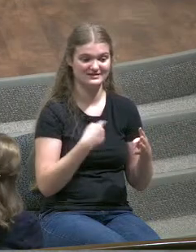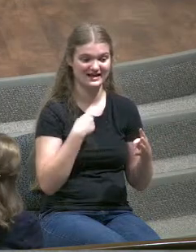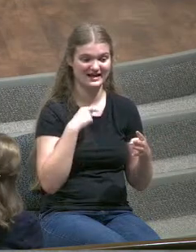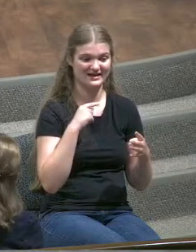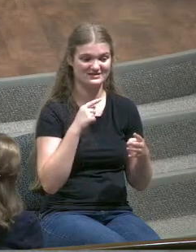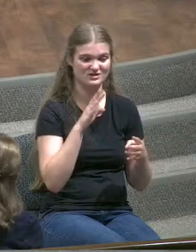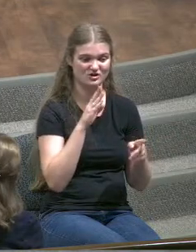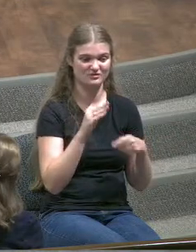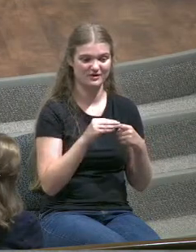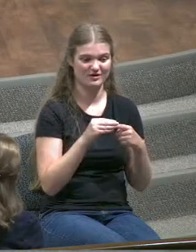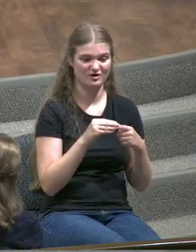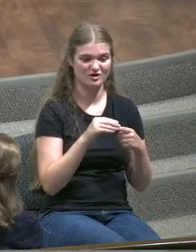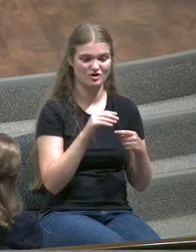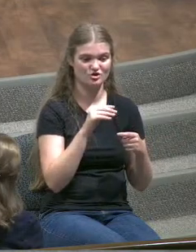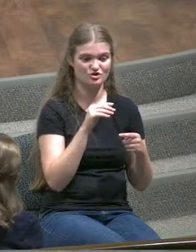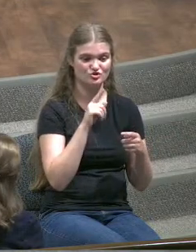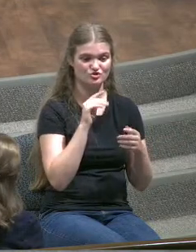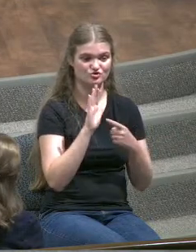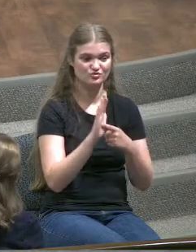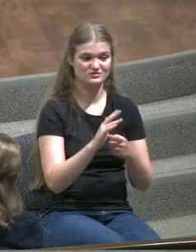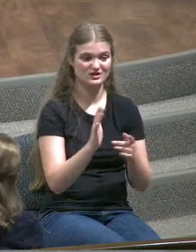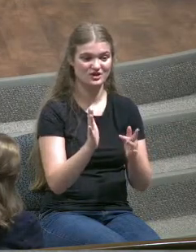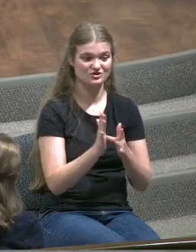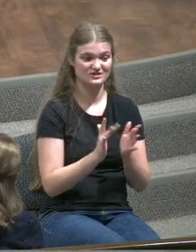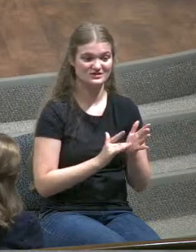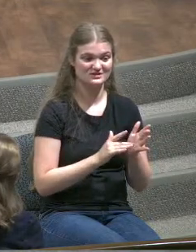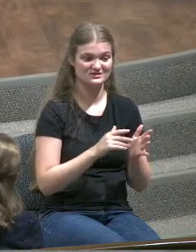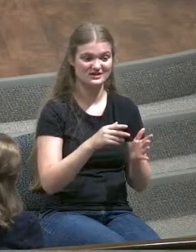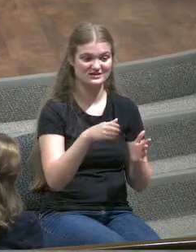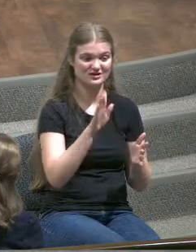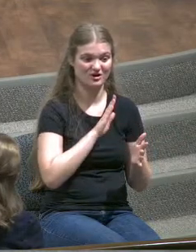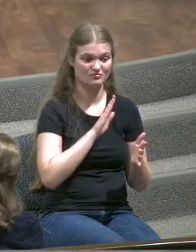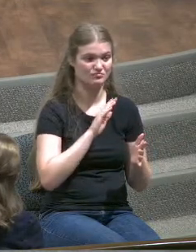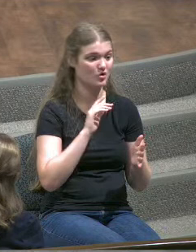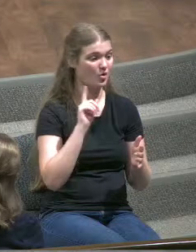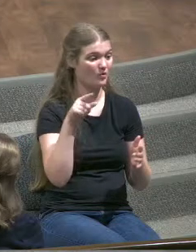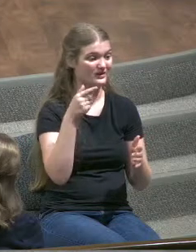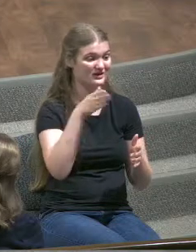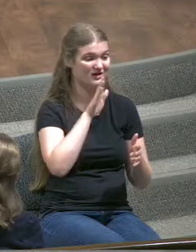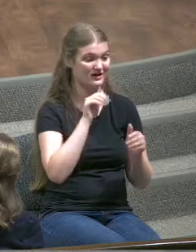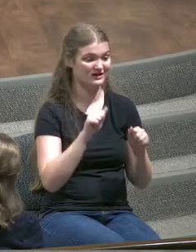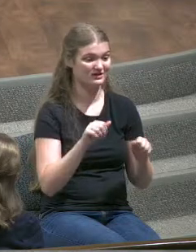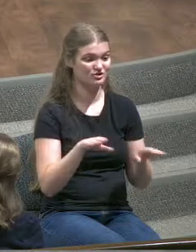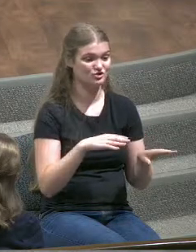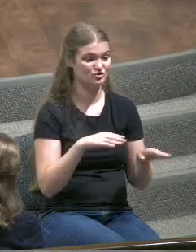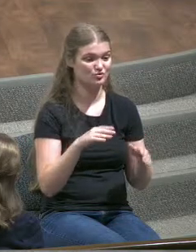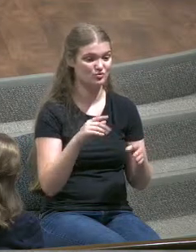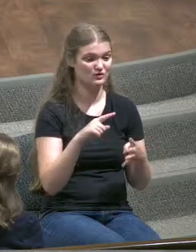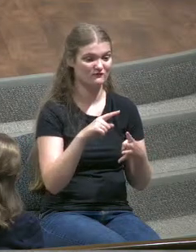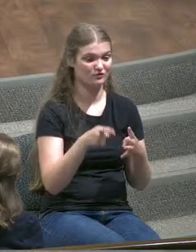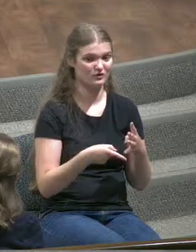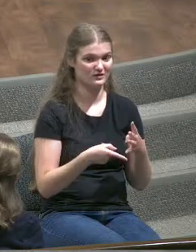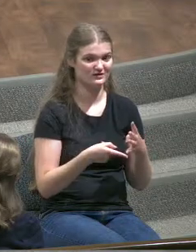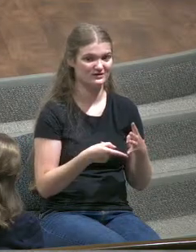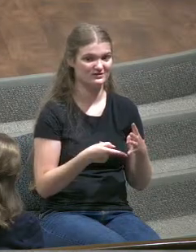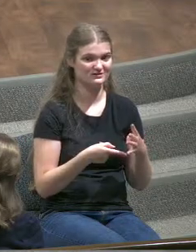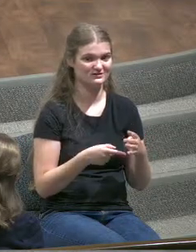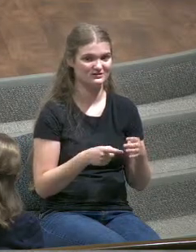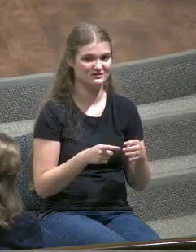Jesus is God. Because only God could have done those four things, right? Does that make sense?